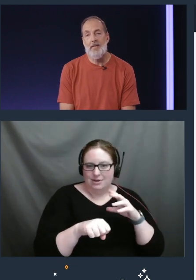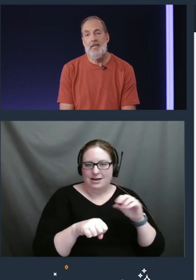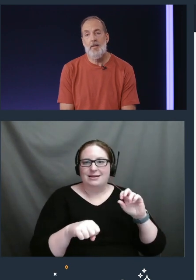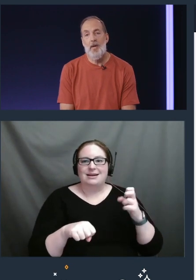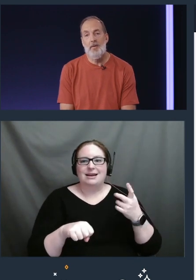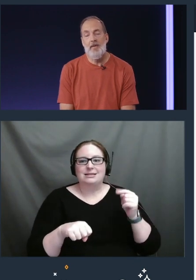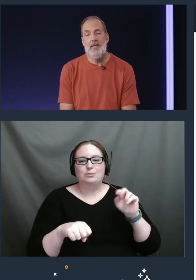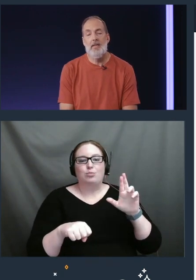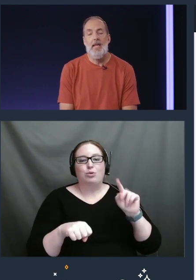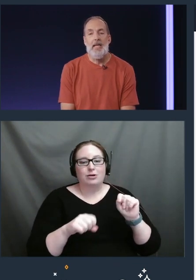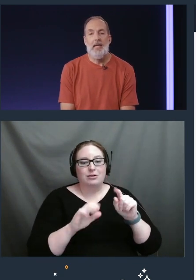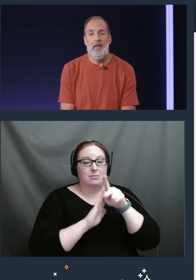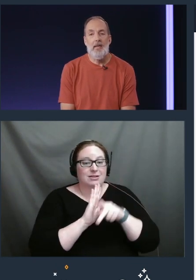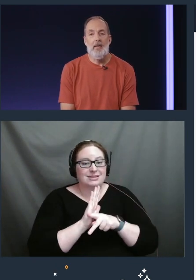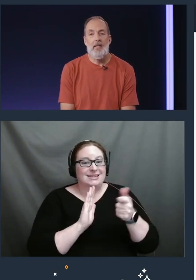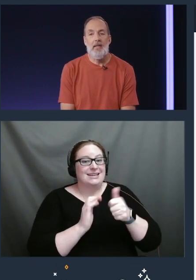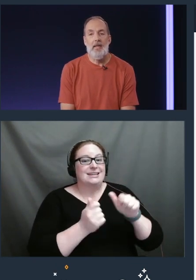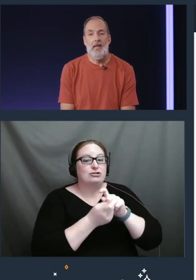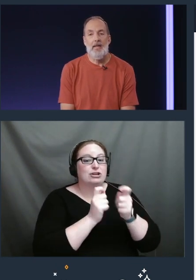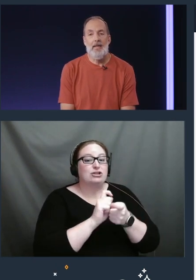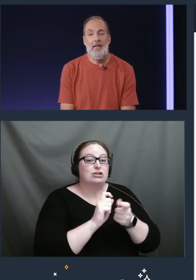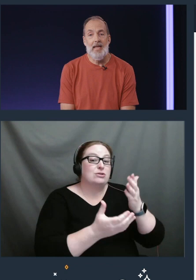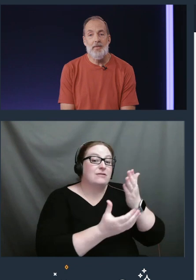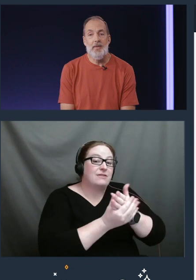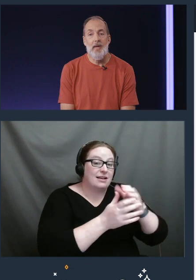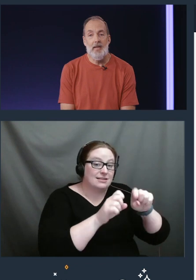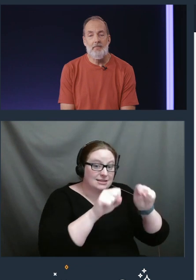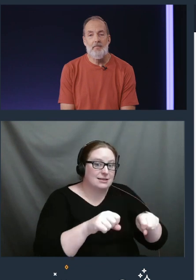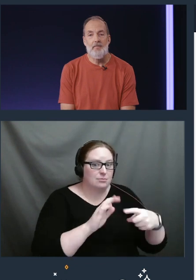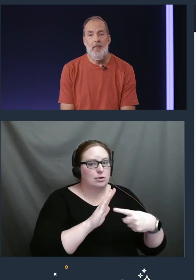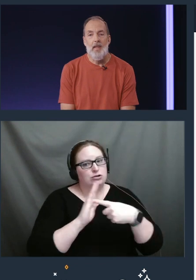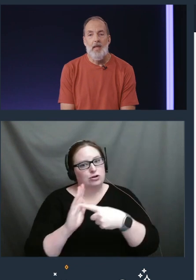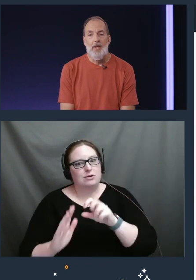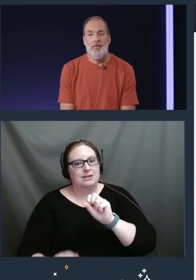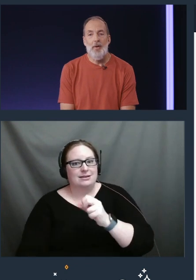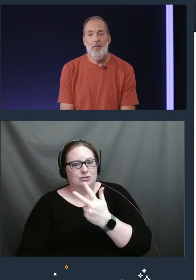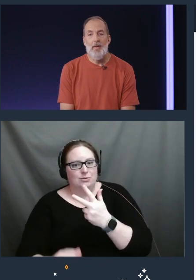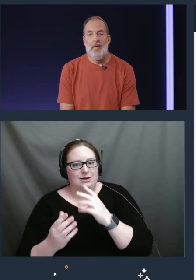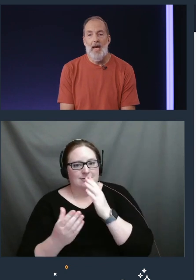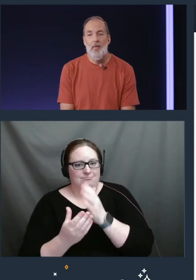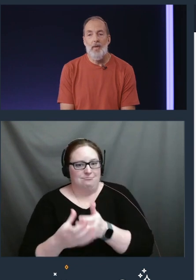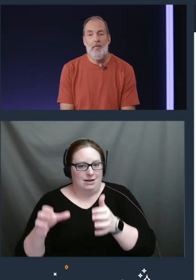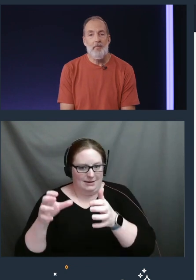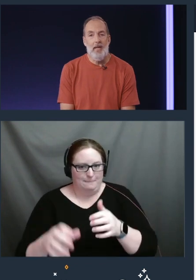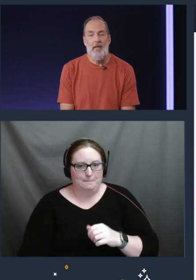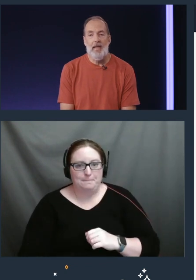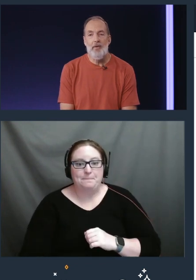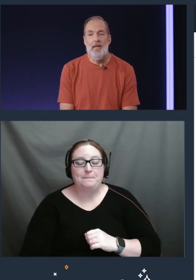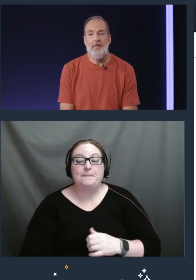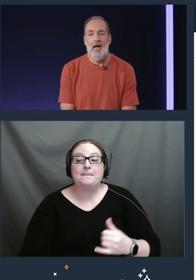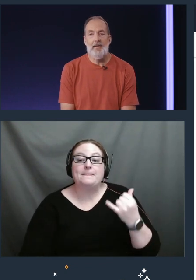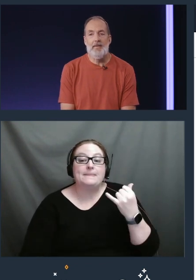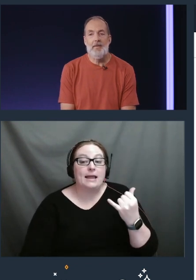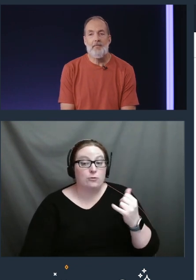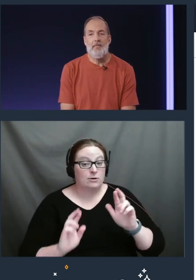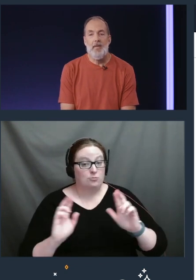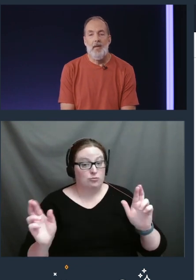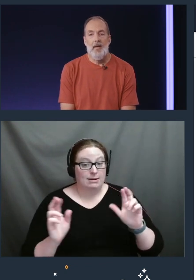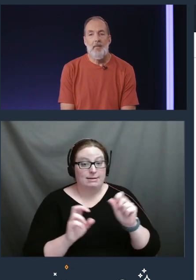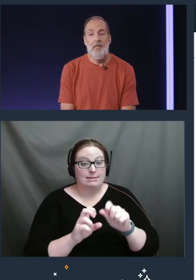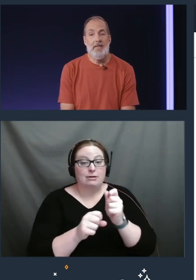to the file system, are reflected in the S3 bucket. So now when I'm ready, I can create the file